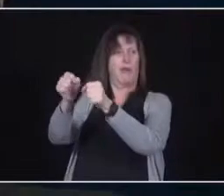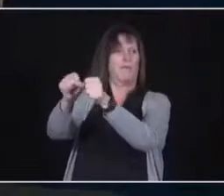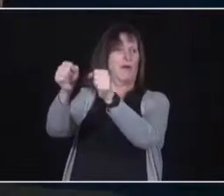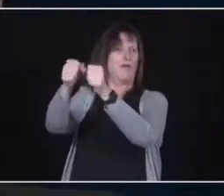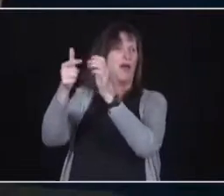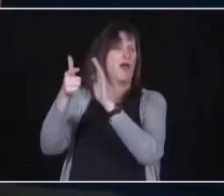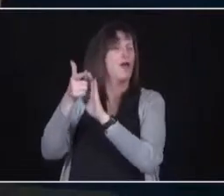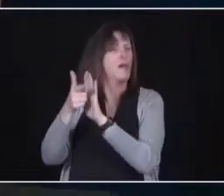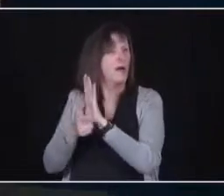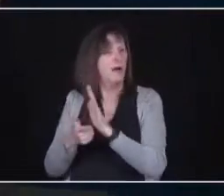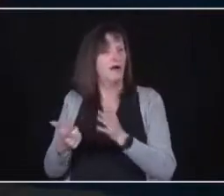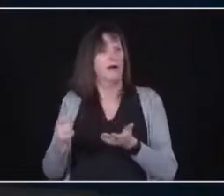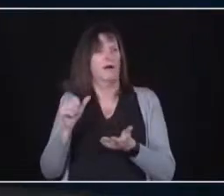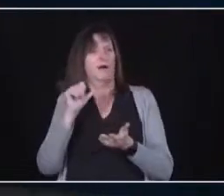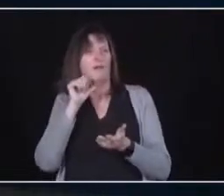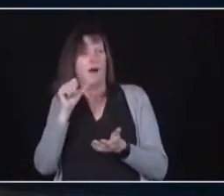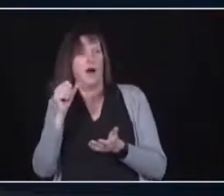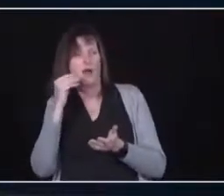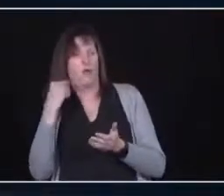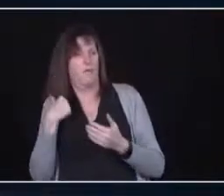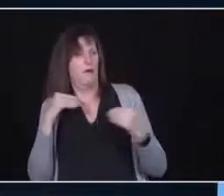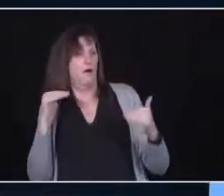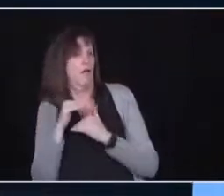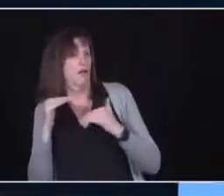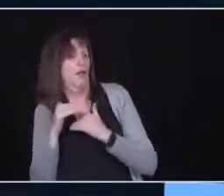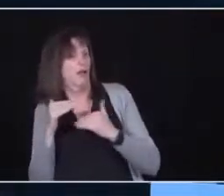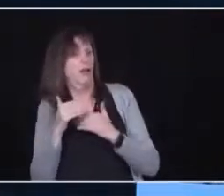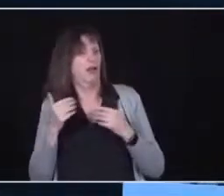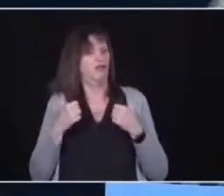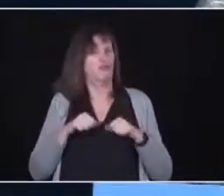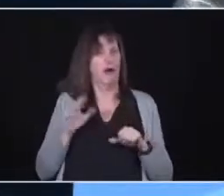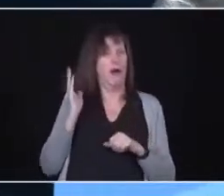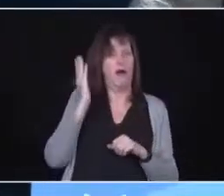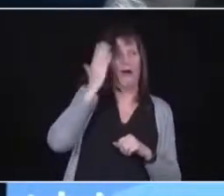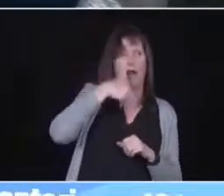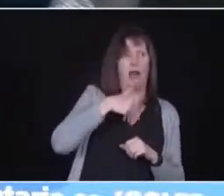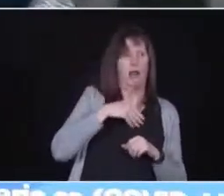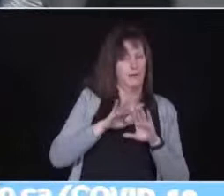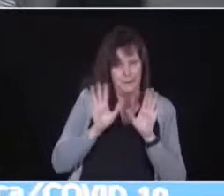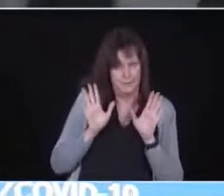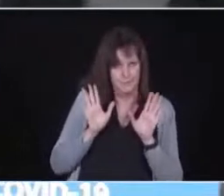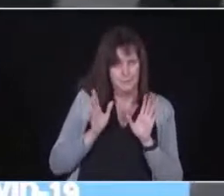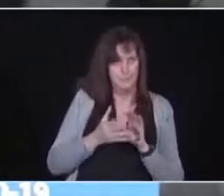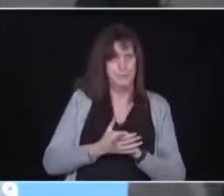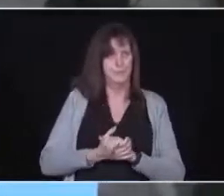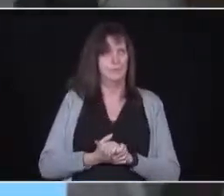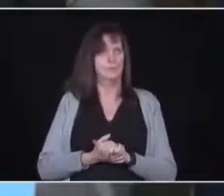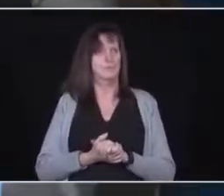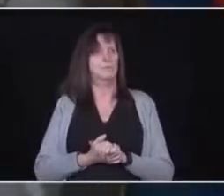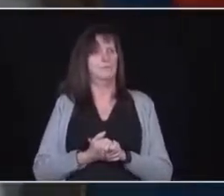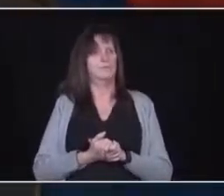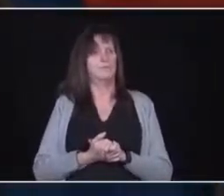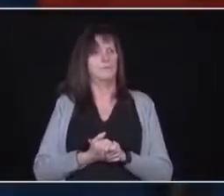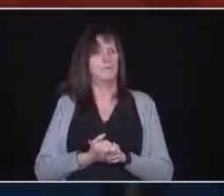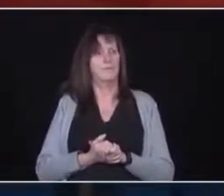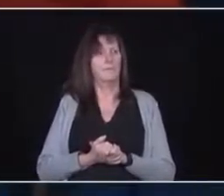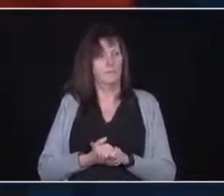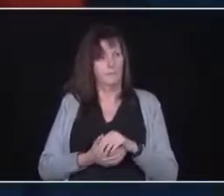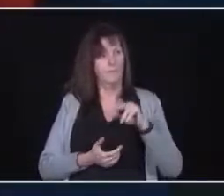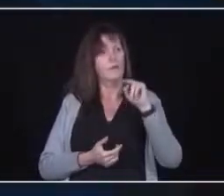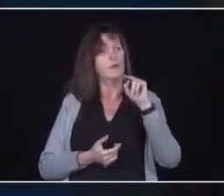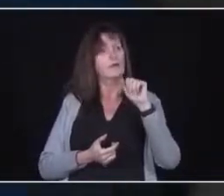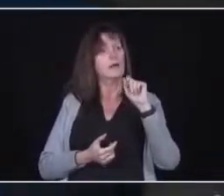Thank you. Next question. From Natasha McDonald at Radio Canada. Hi, Natasha. Hi,